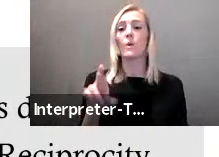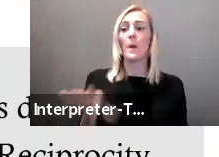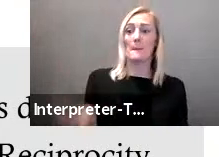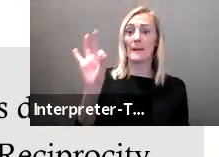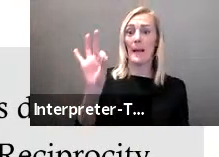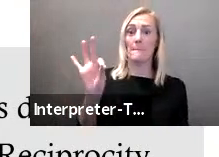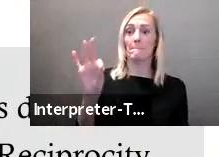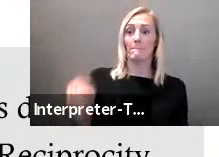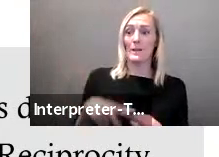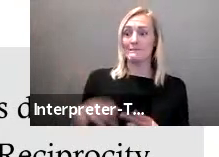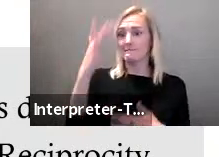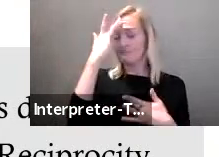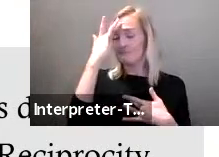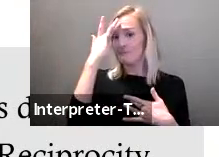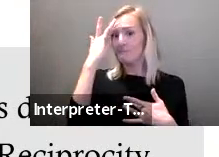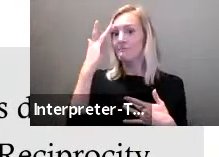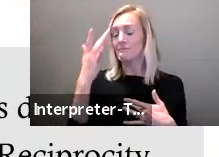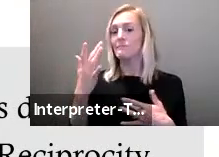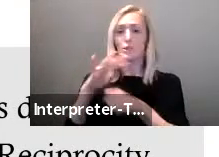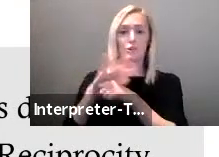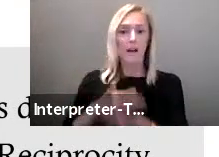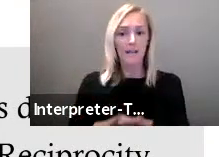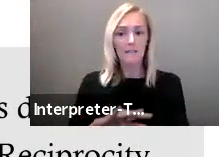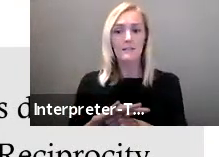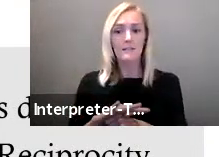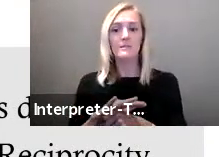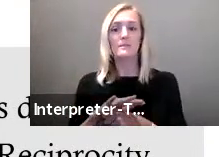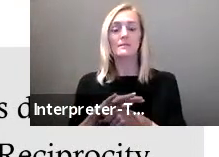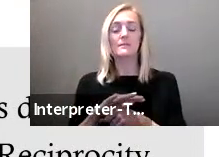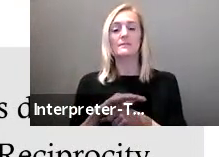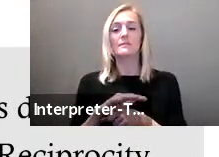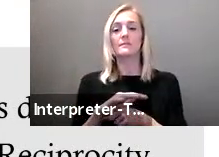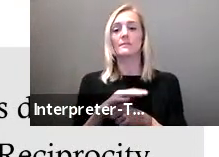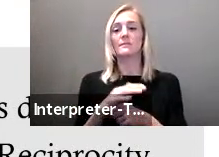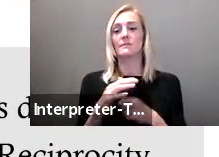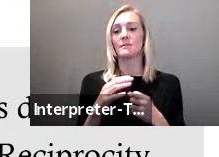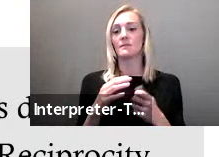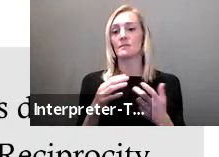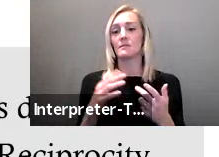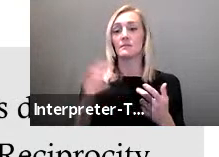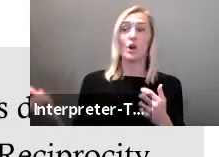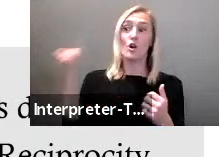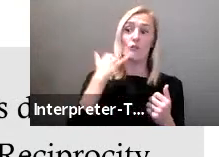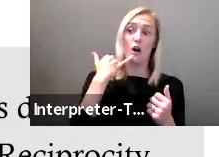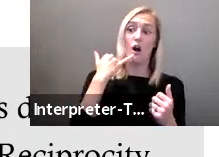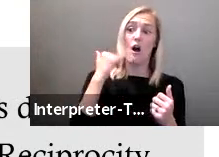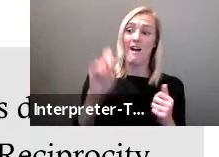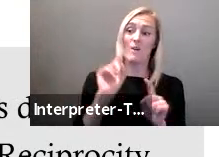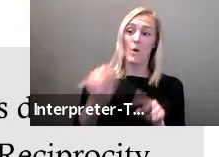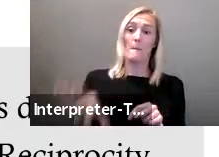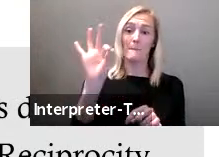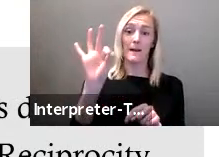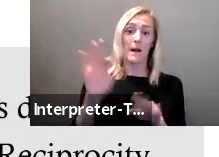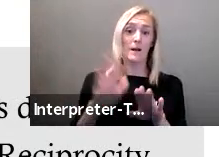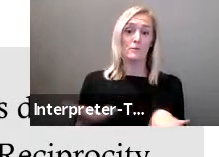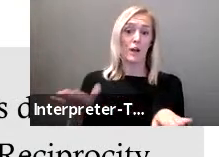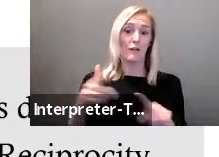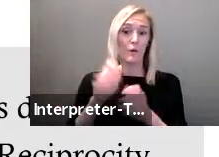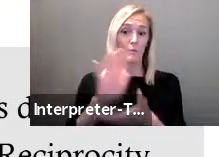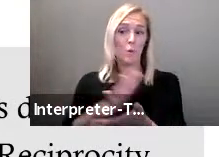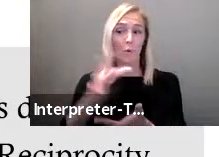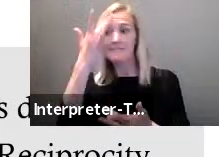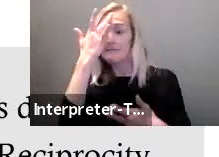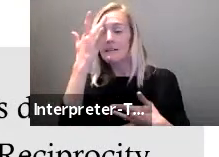in a pandemic, or the stress that comes along with having to receive the call to pick your child up from school in a pandemic. So there's